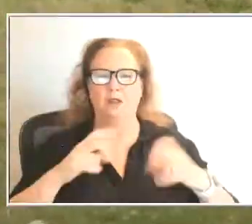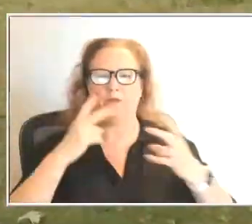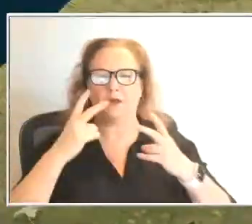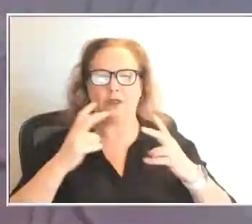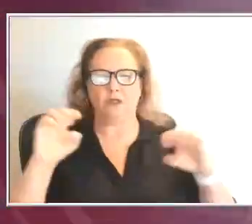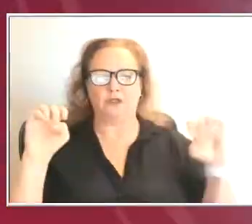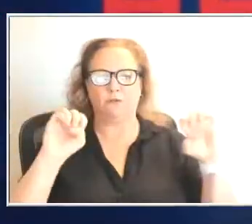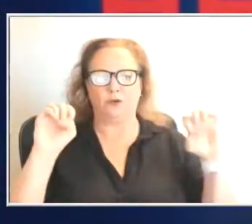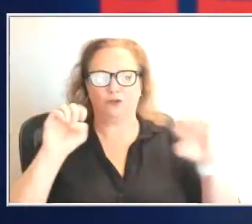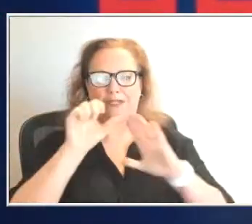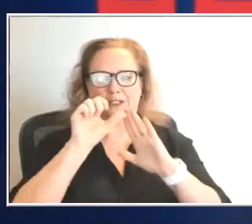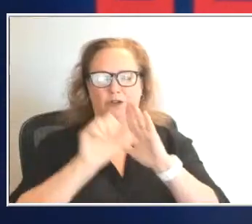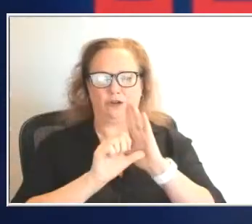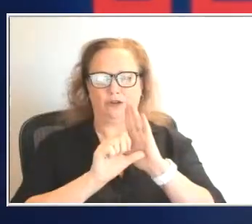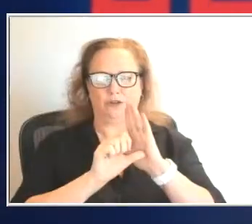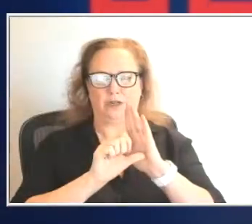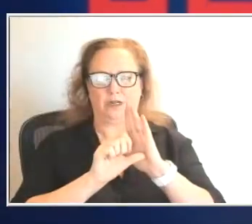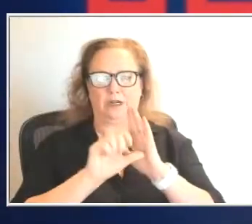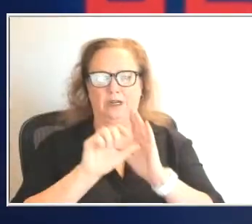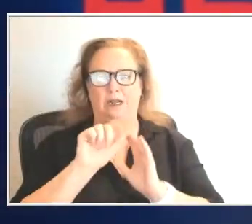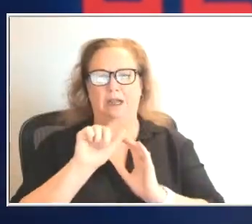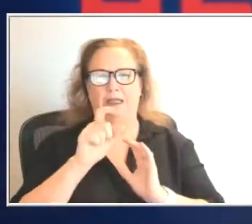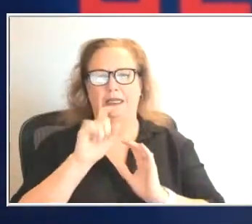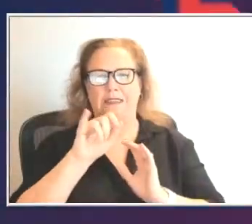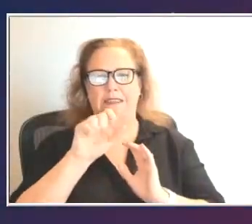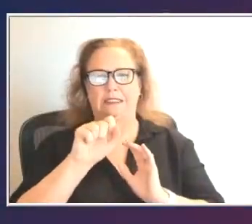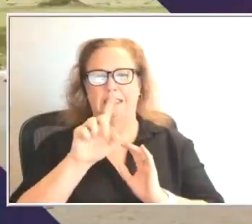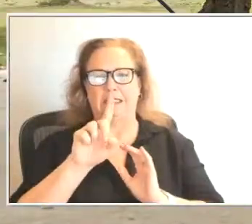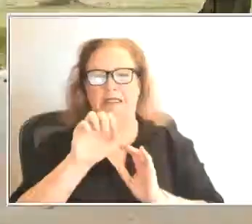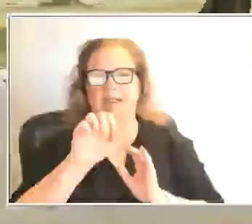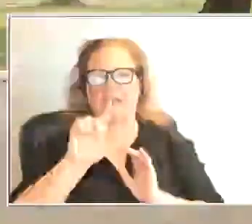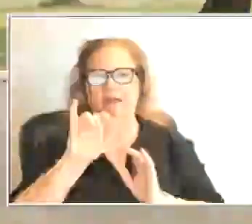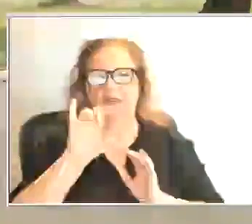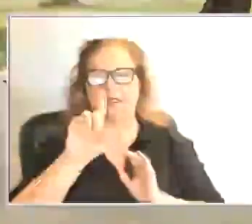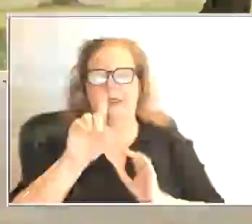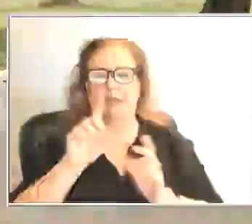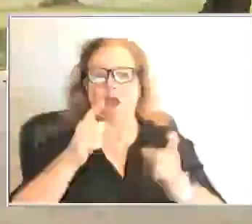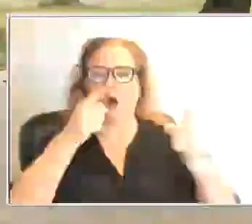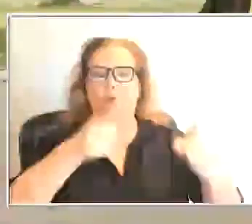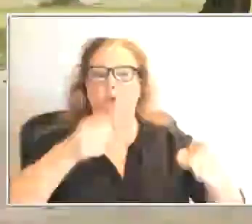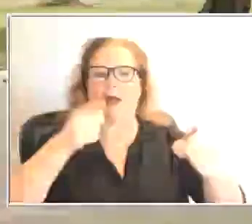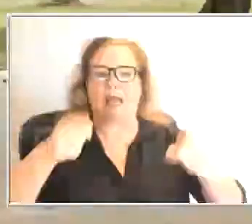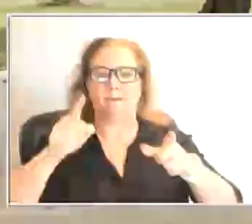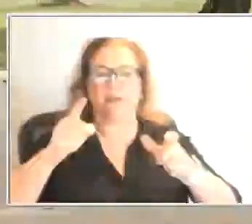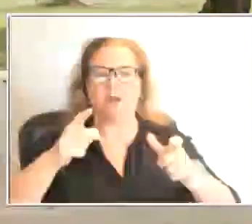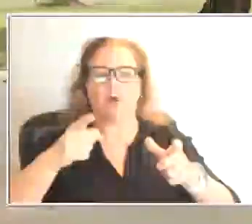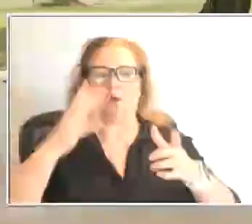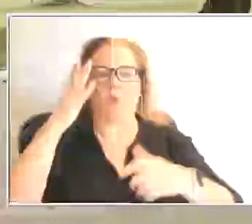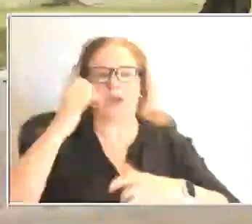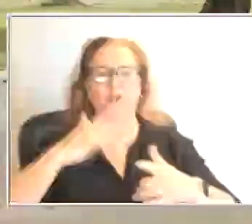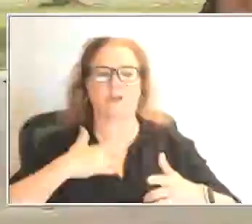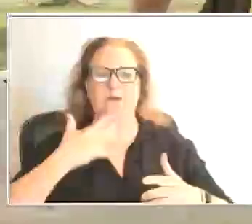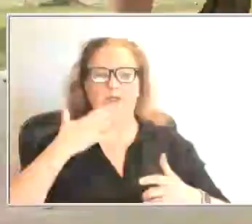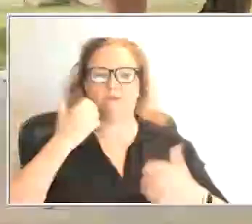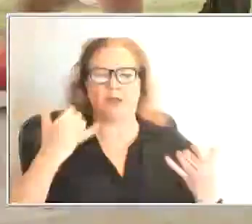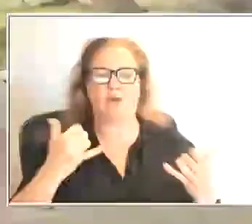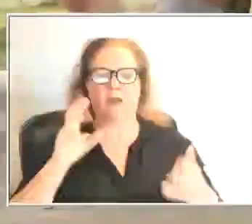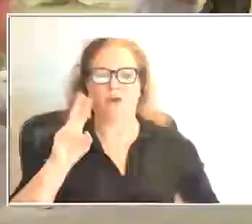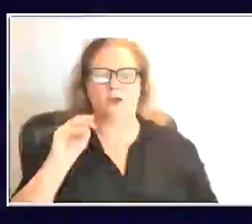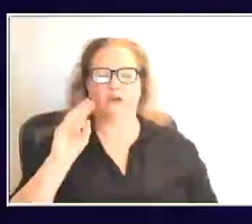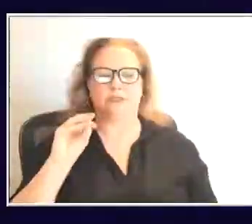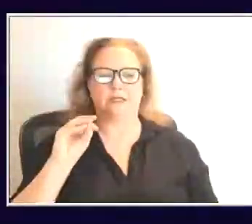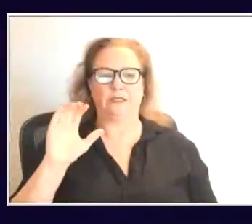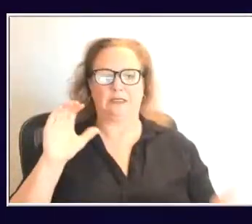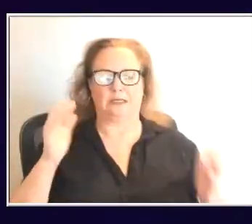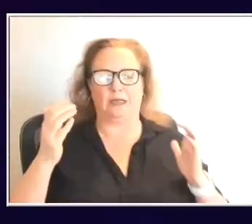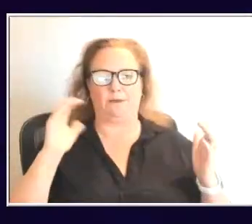emergency surgery. I'm Alexis Del Cid on the next All Things Heart. What happened and why she says she feels better now in her 60s than she